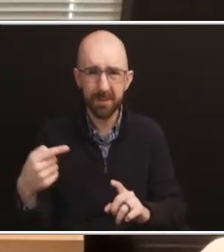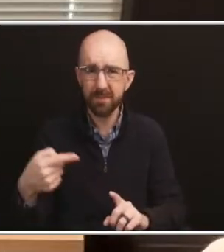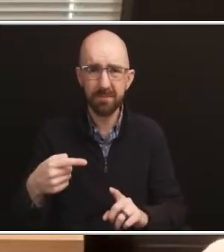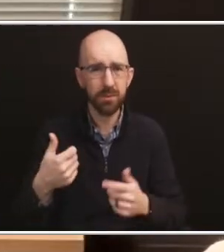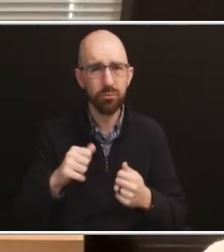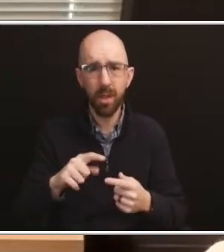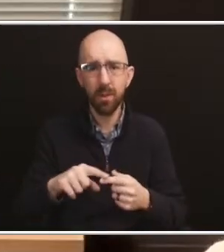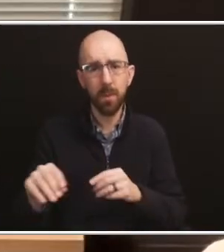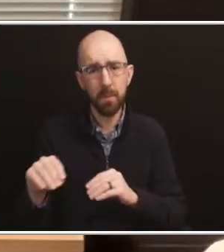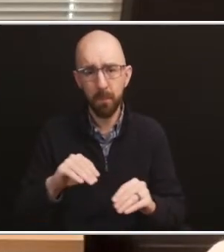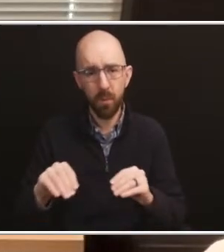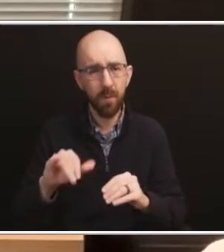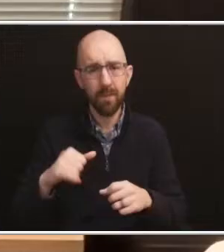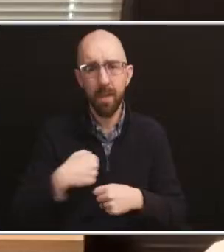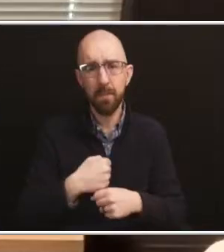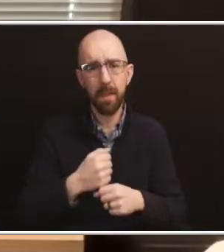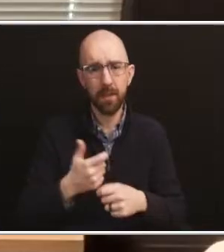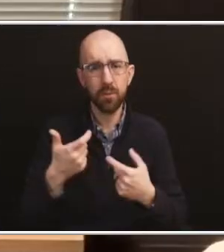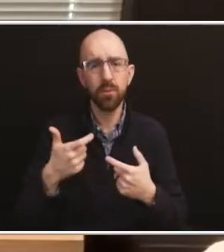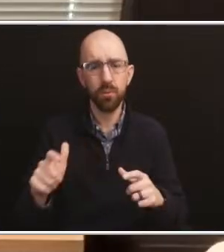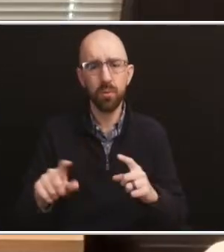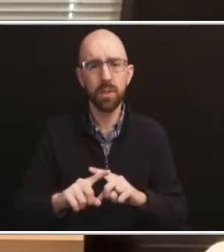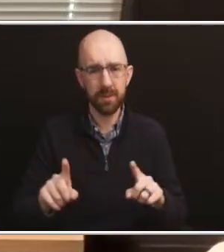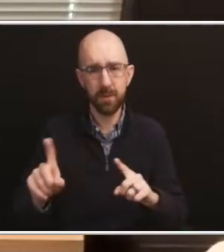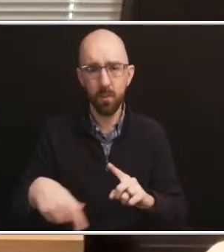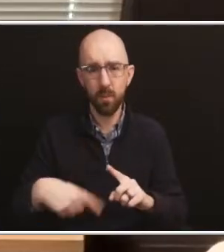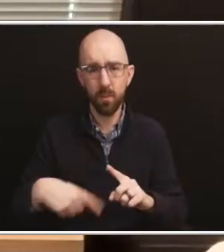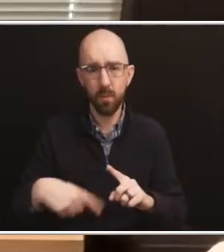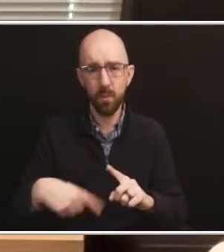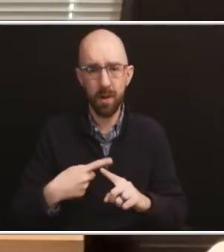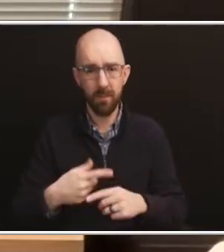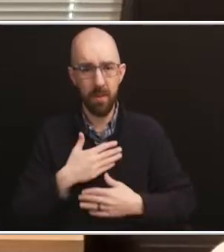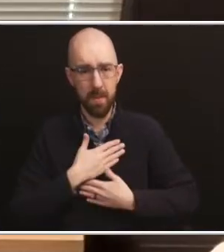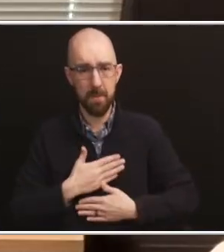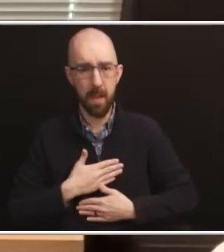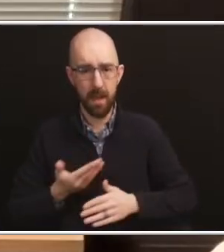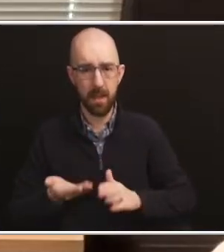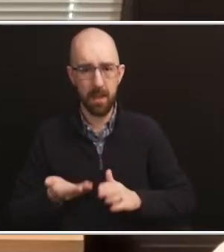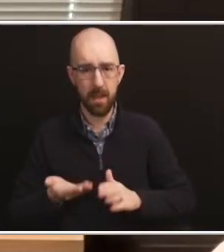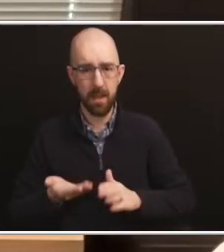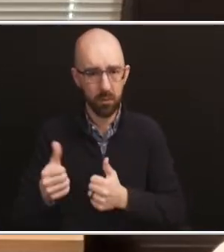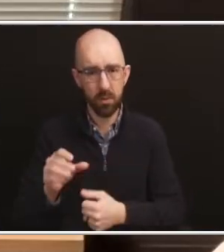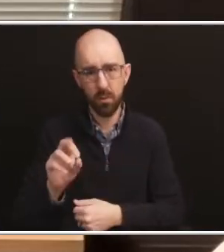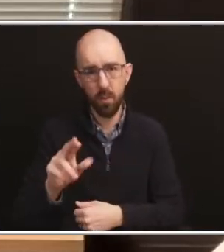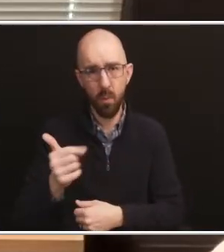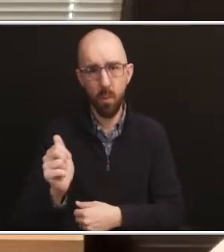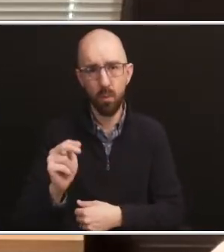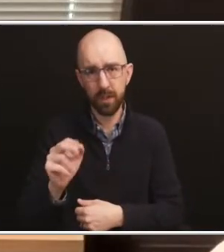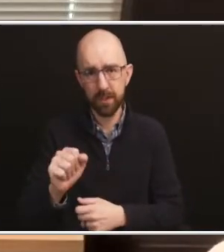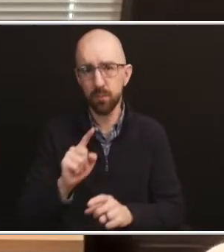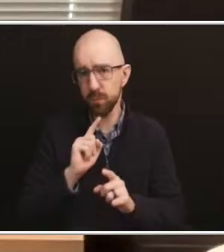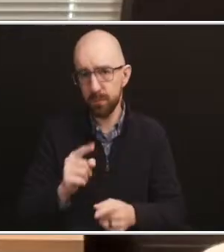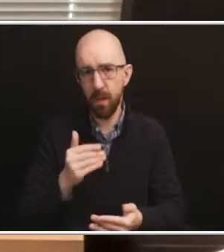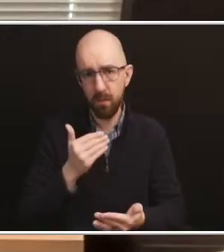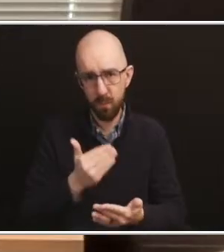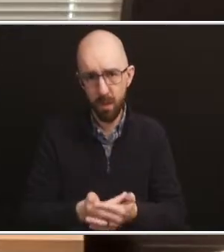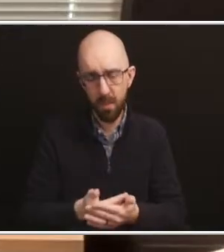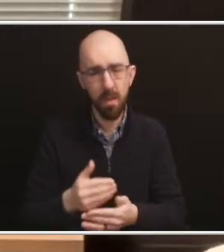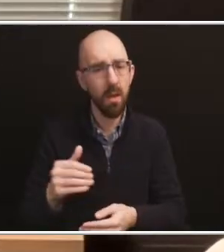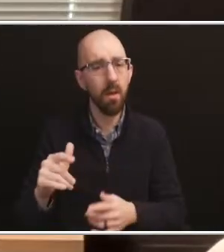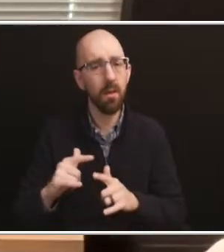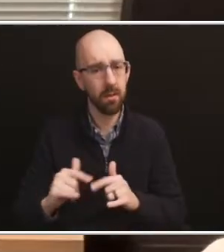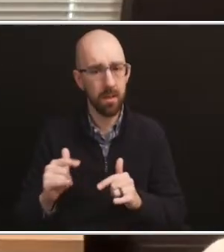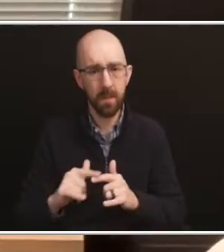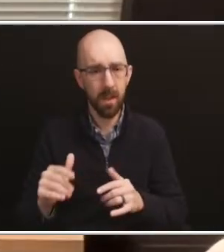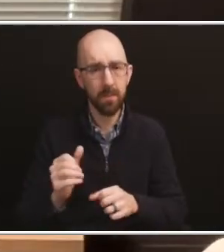move, I think makes a huge, huge difference. So when the body is getting stronger, usually all the organs usually respond to that very, very well. And then also at the same time, just